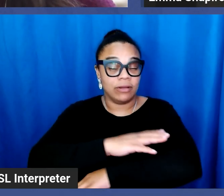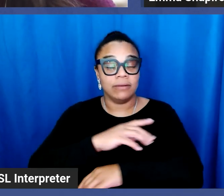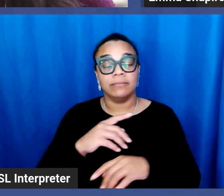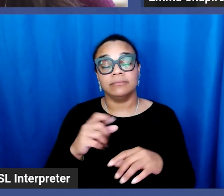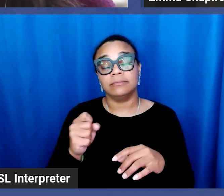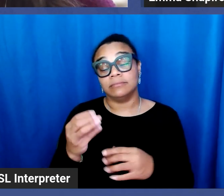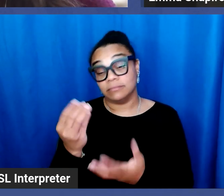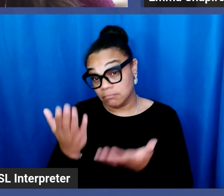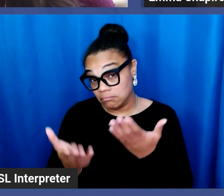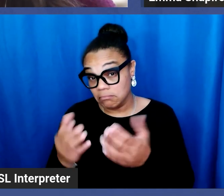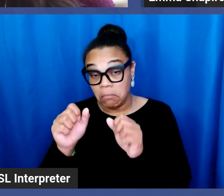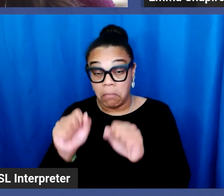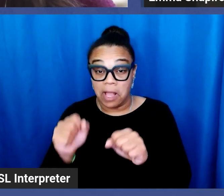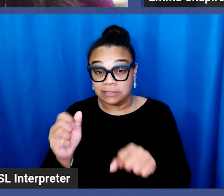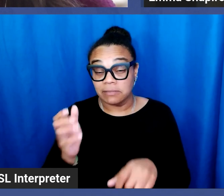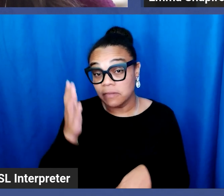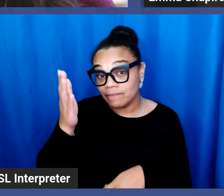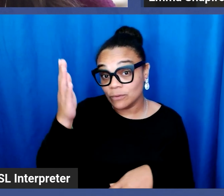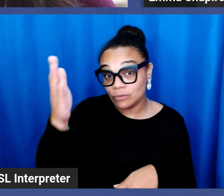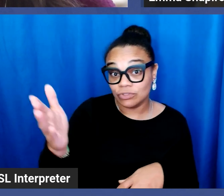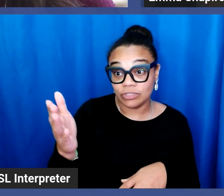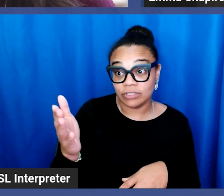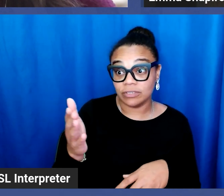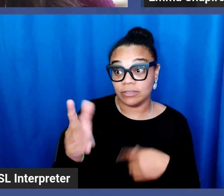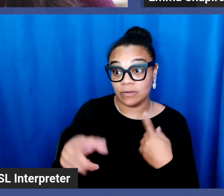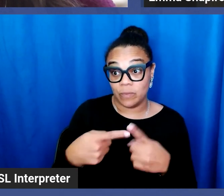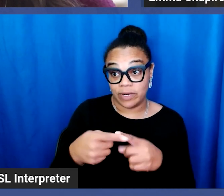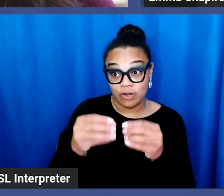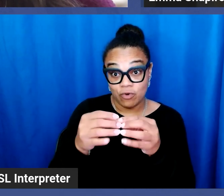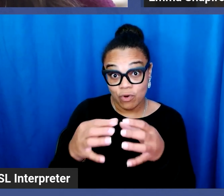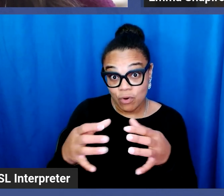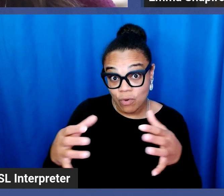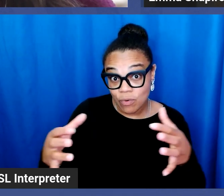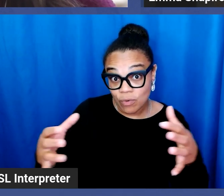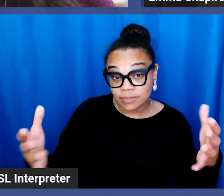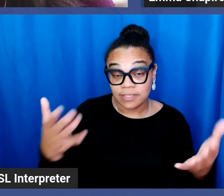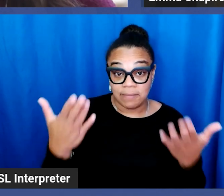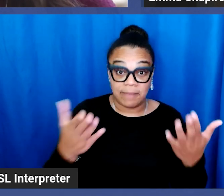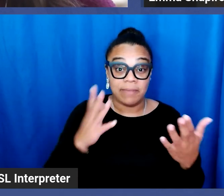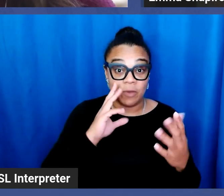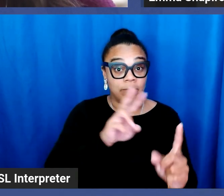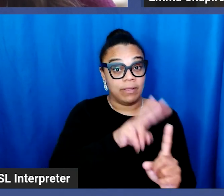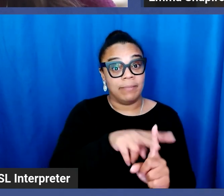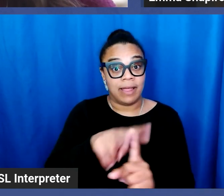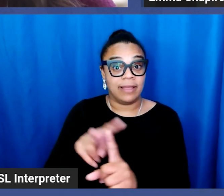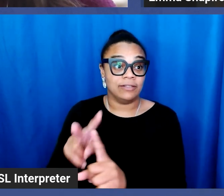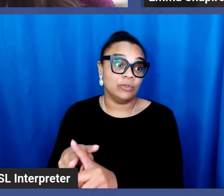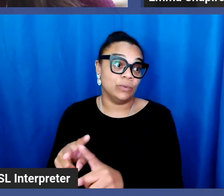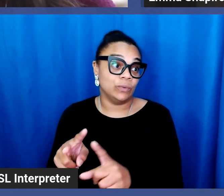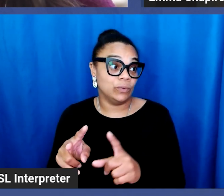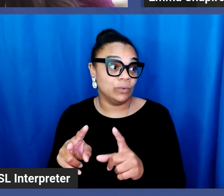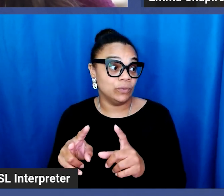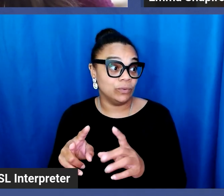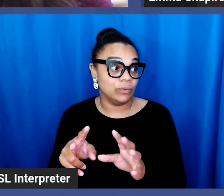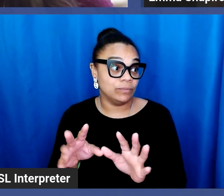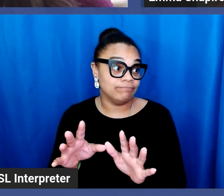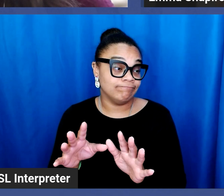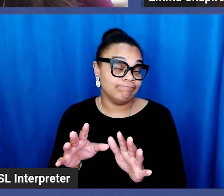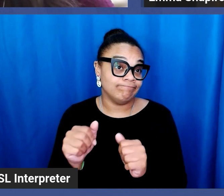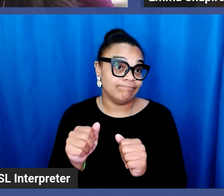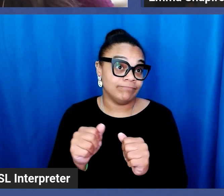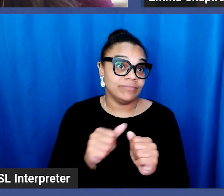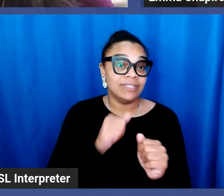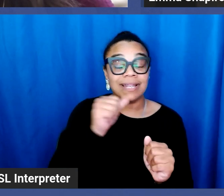is a possibility in the future that as this grows, maybe it'll be partitioned out into instead what